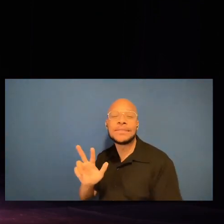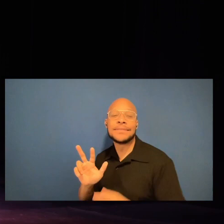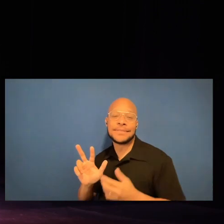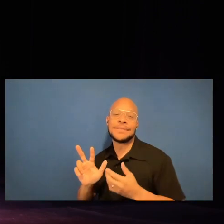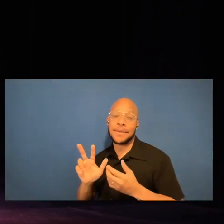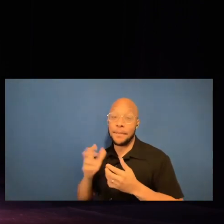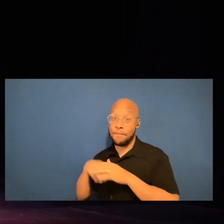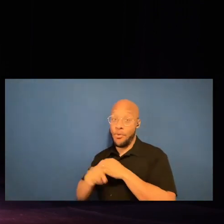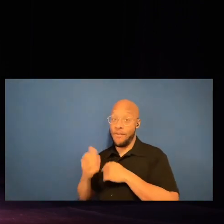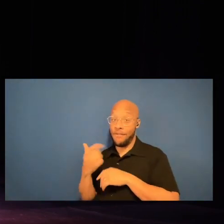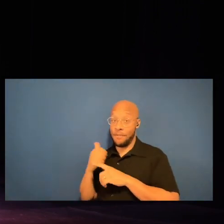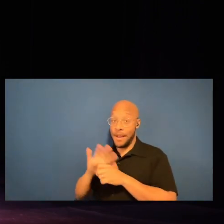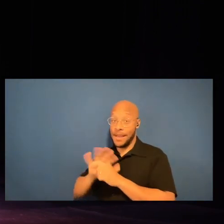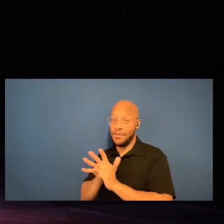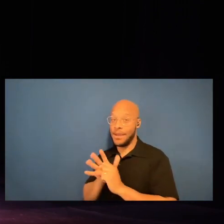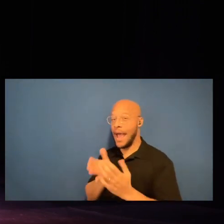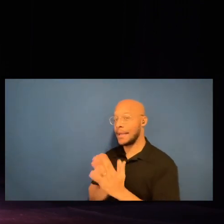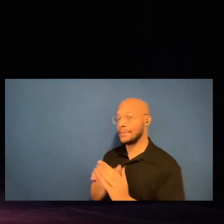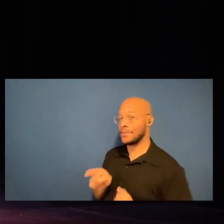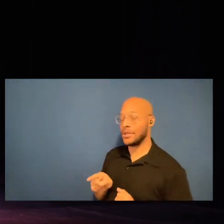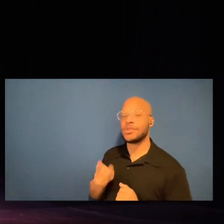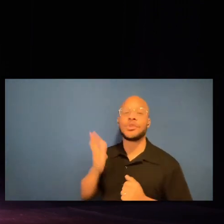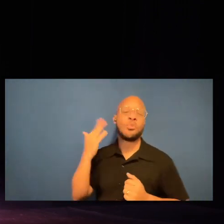do you work too much?